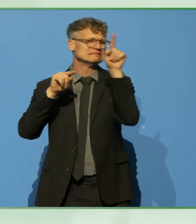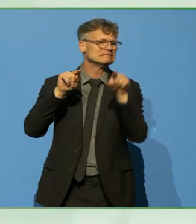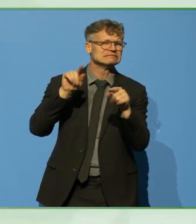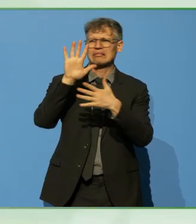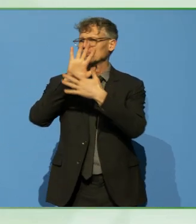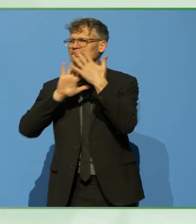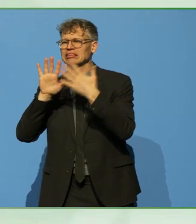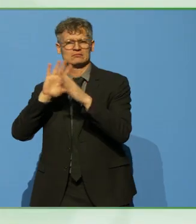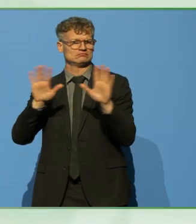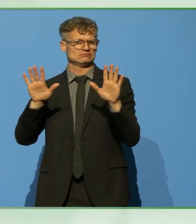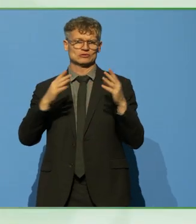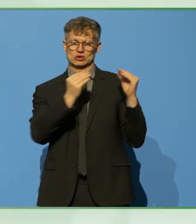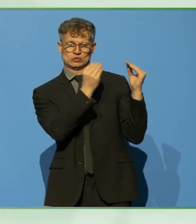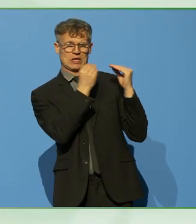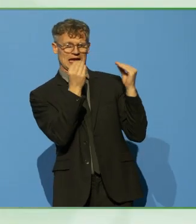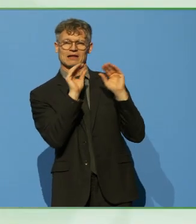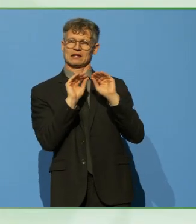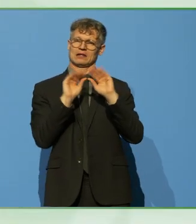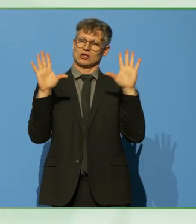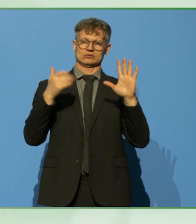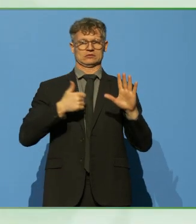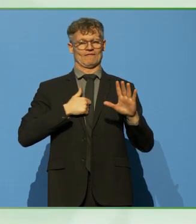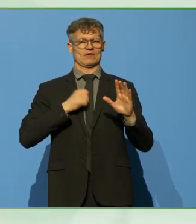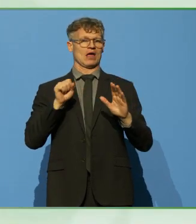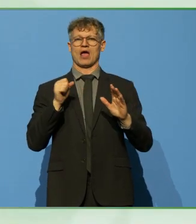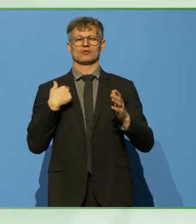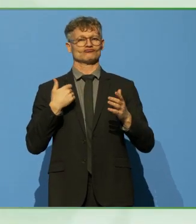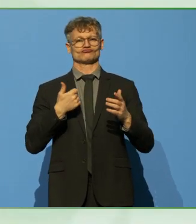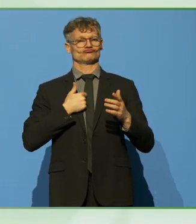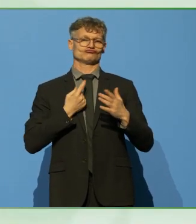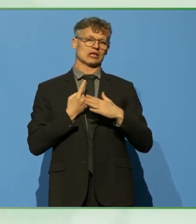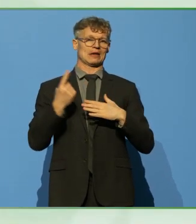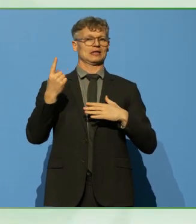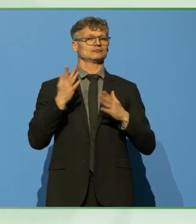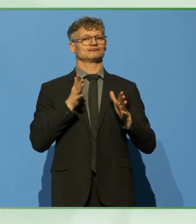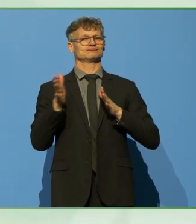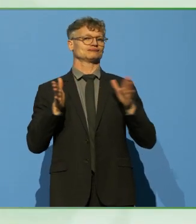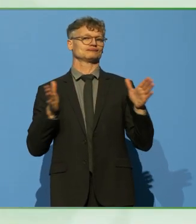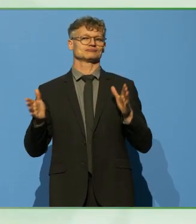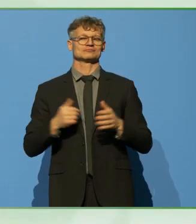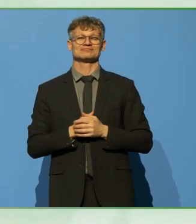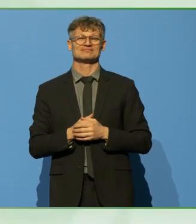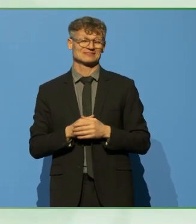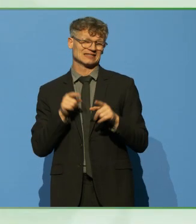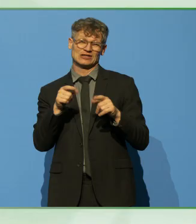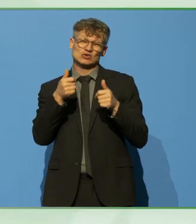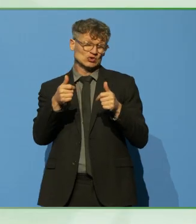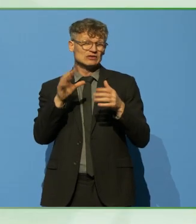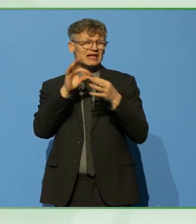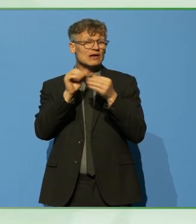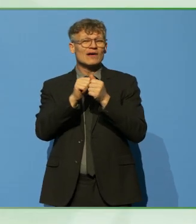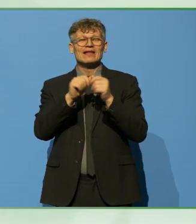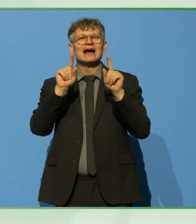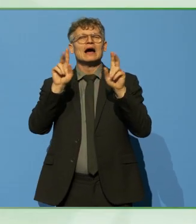will be a new service and a new proposition. I think it's also interesting considering as well financial literacy and financial capability